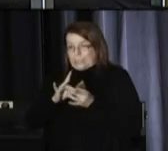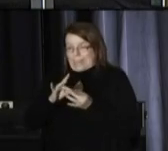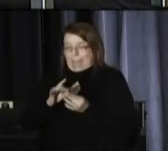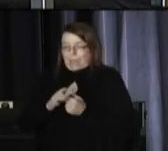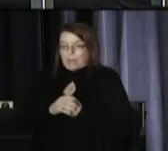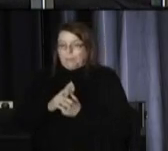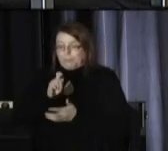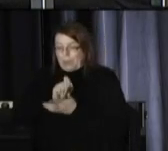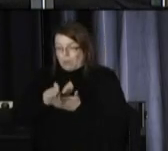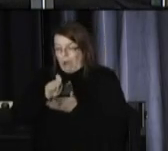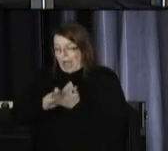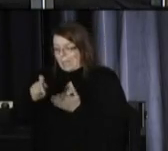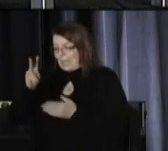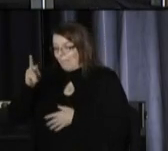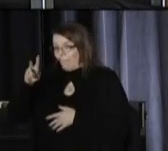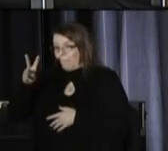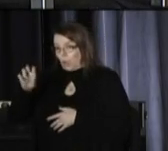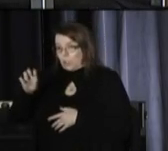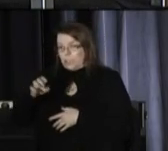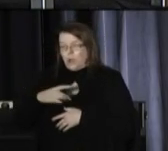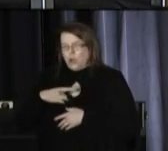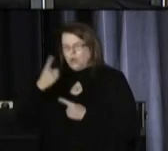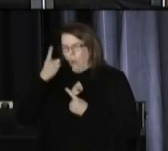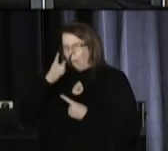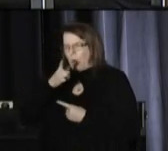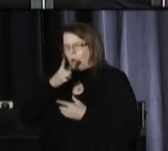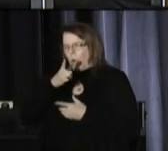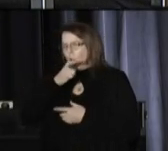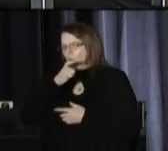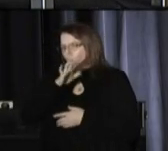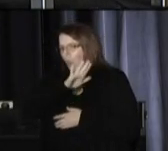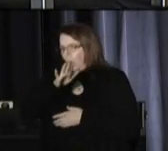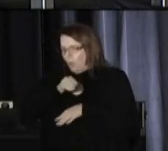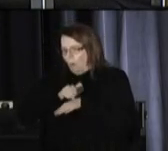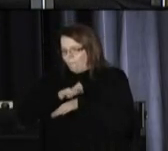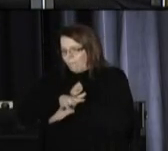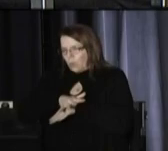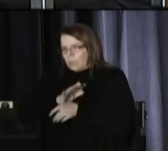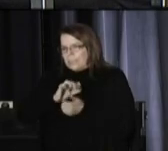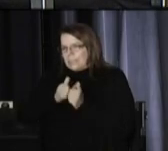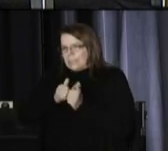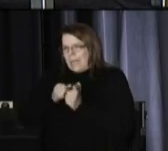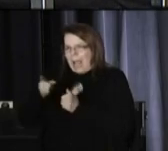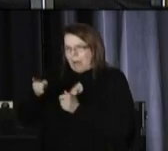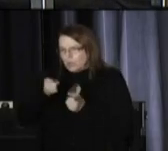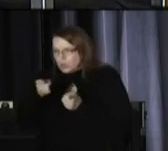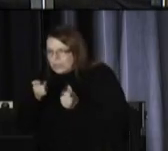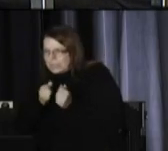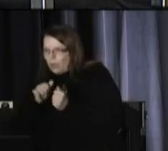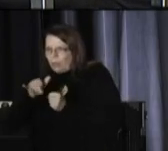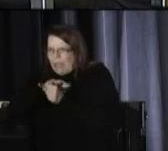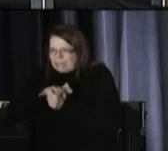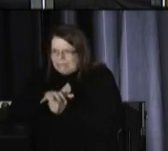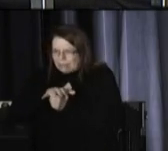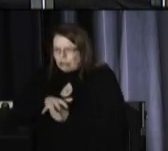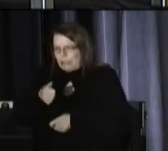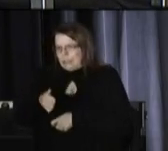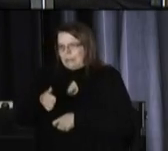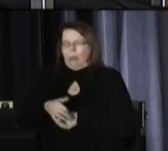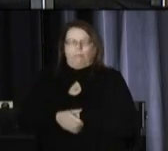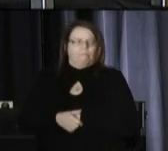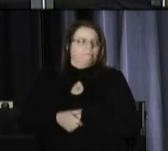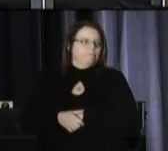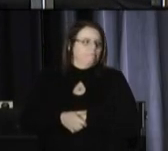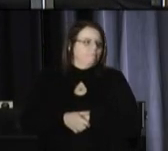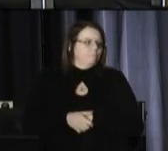in verse. So I just wondered who your influences were and how you kind of grapple with that tension itself. And